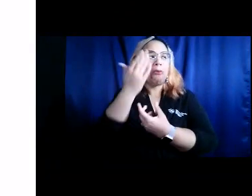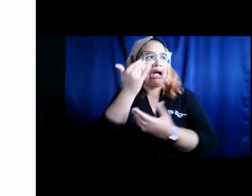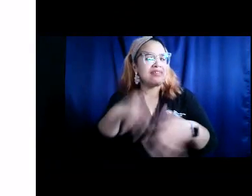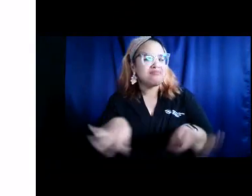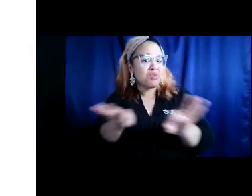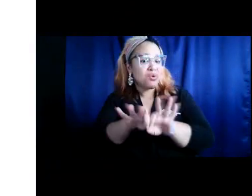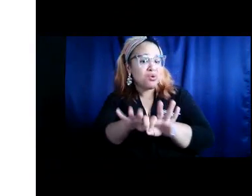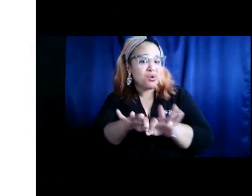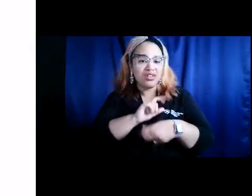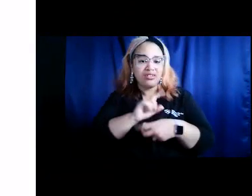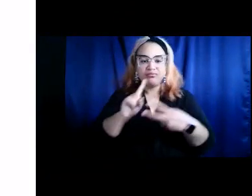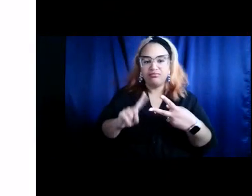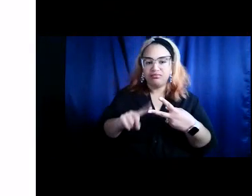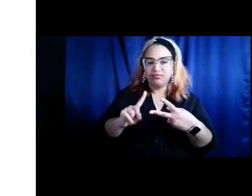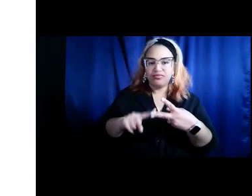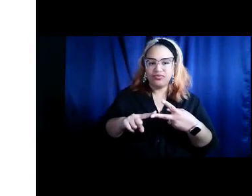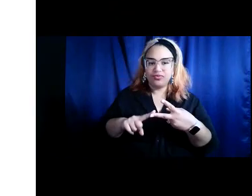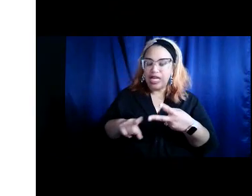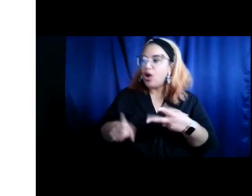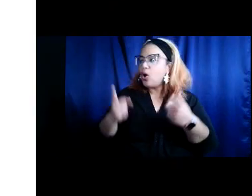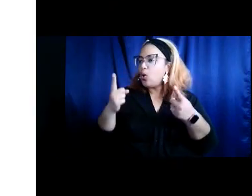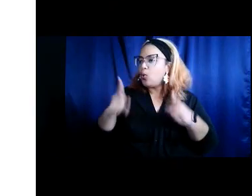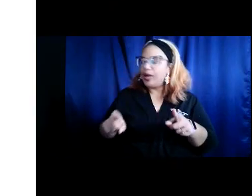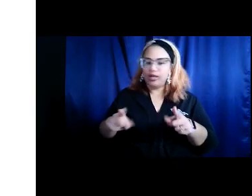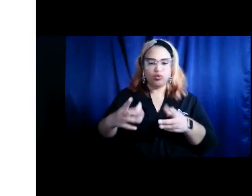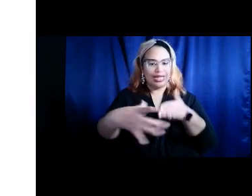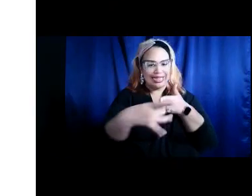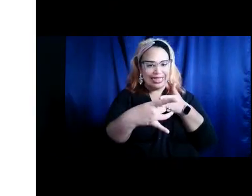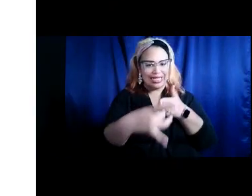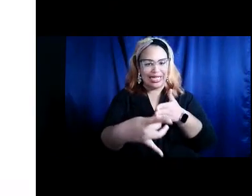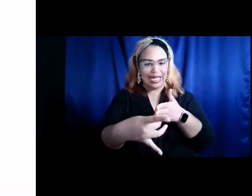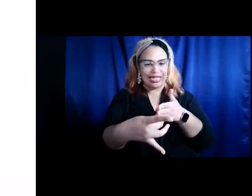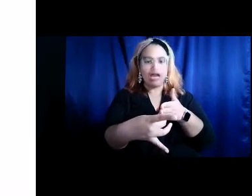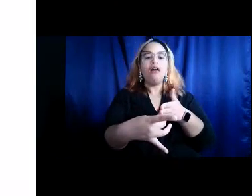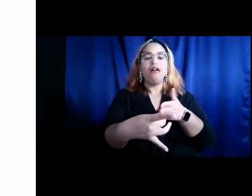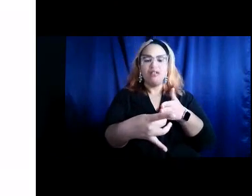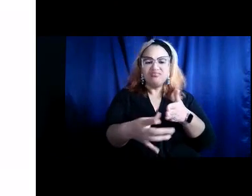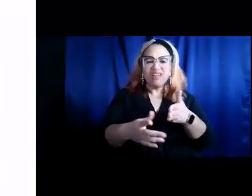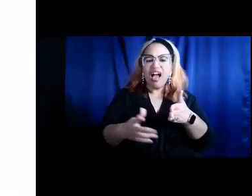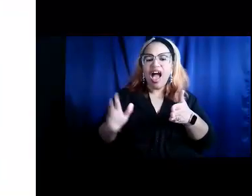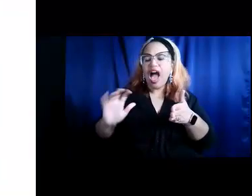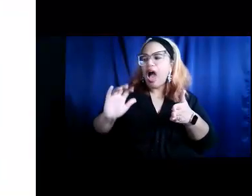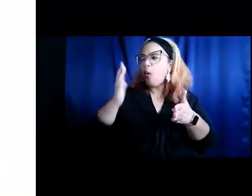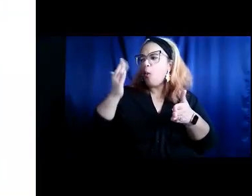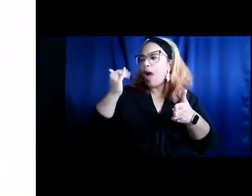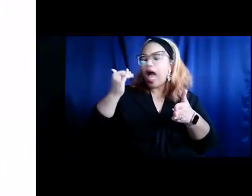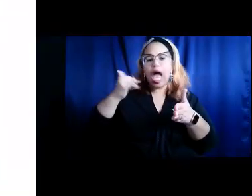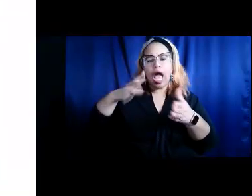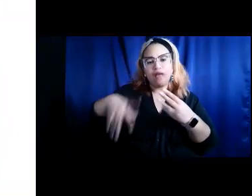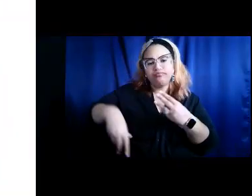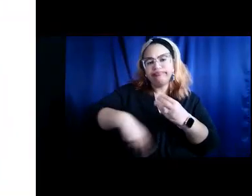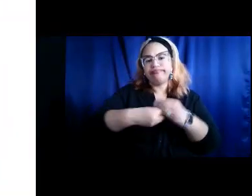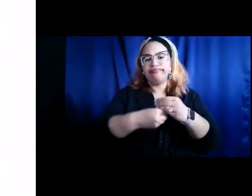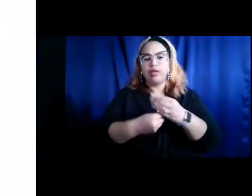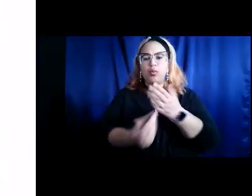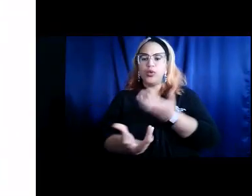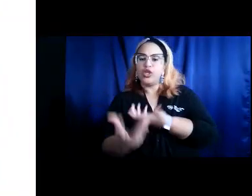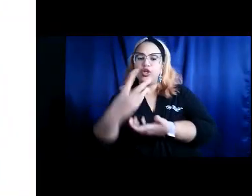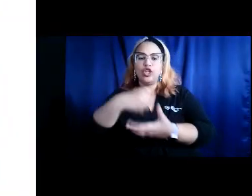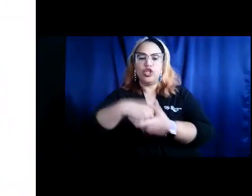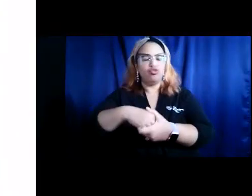sets the tone for creating a disability inclusive workplace. You will leave with tools and strategies to put in place at your